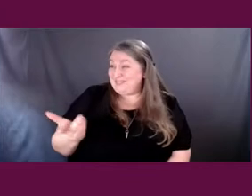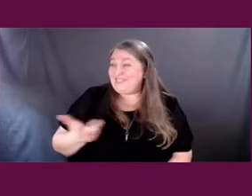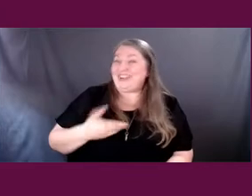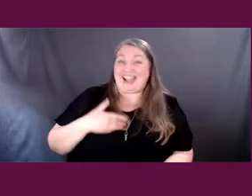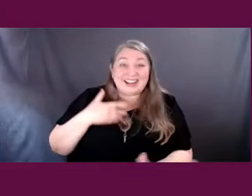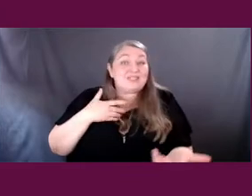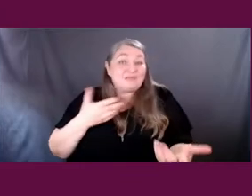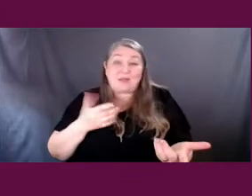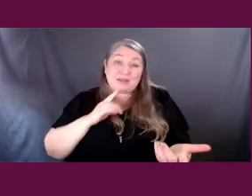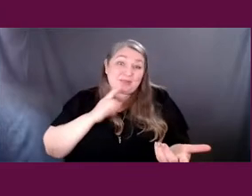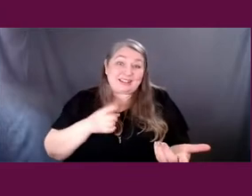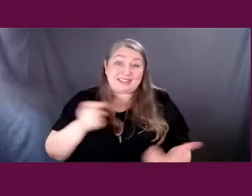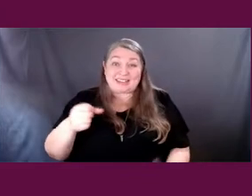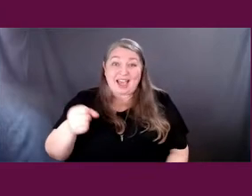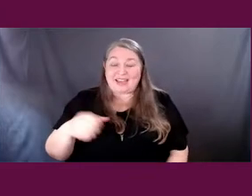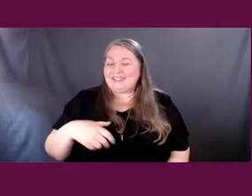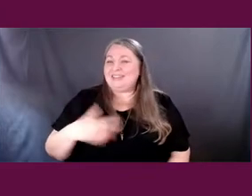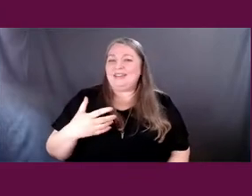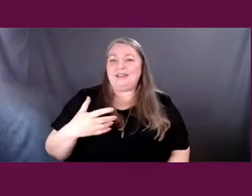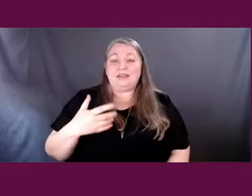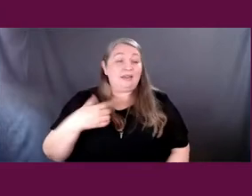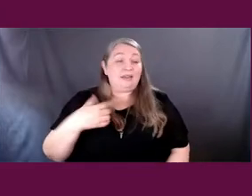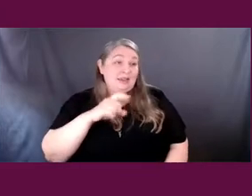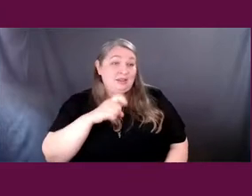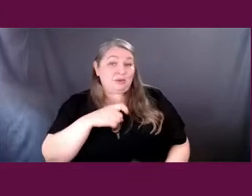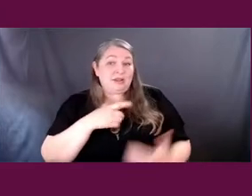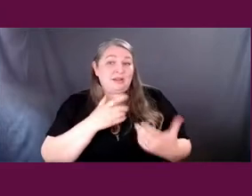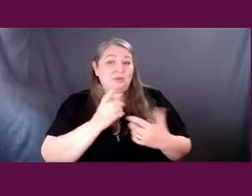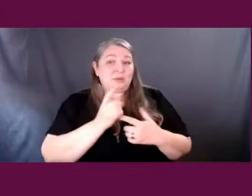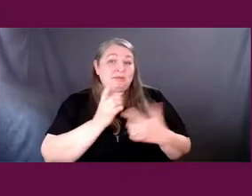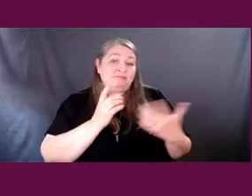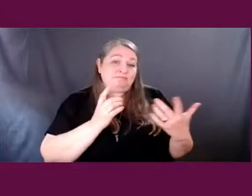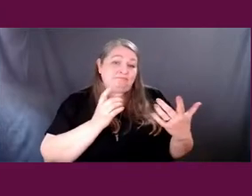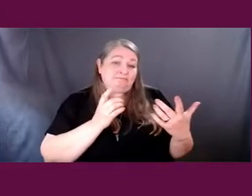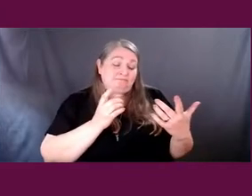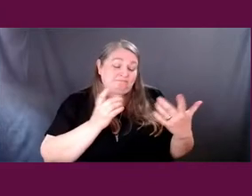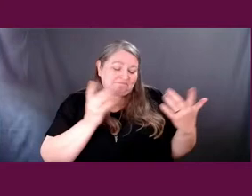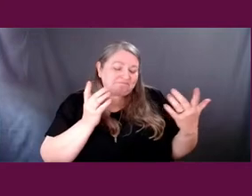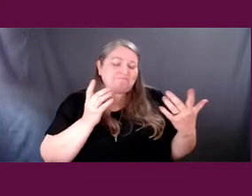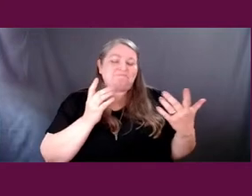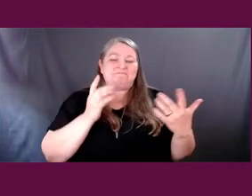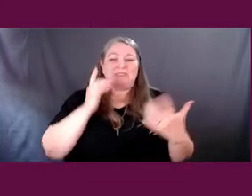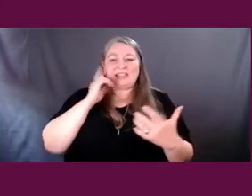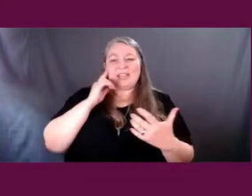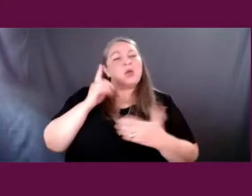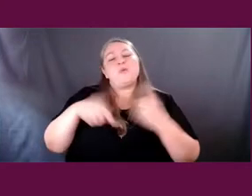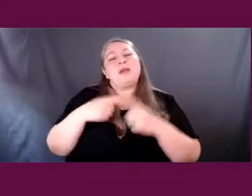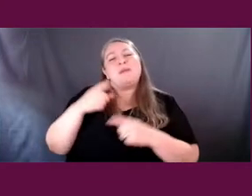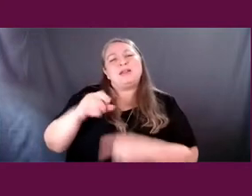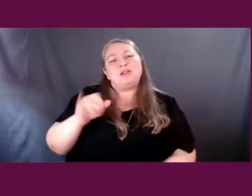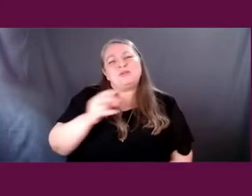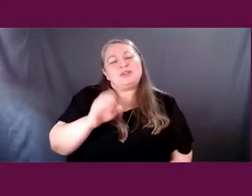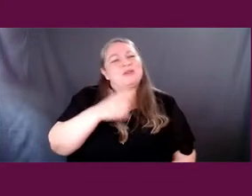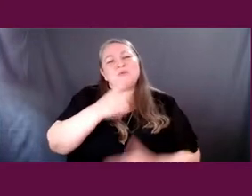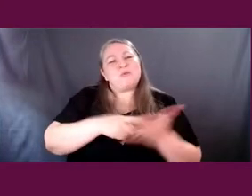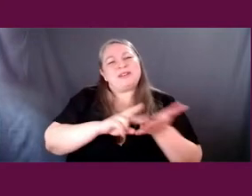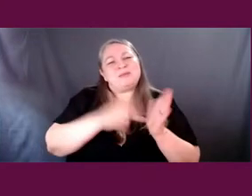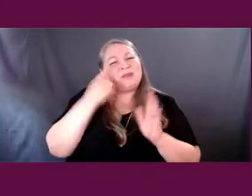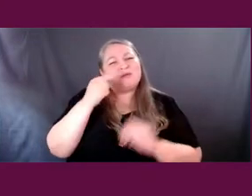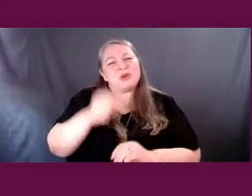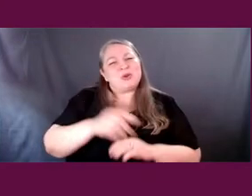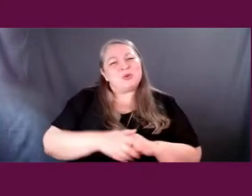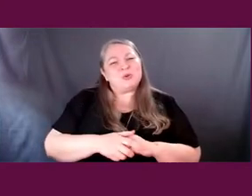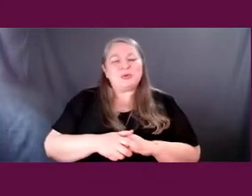Really? Yes. Do we need a month? I understand. And what about you, Jerry? What does Women's History Month mean to